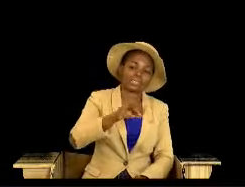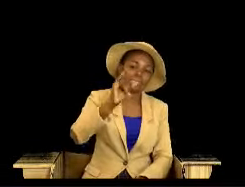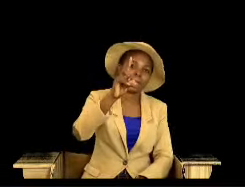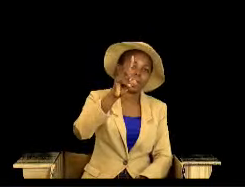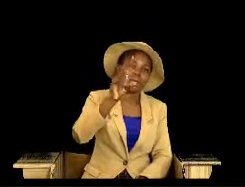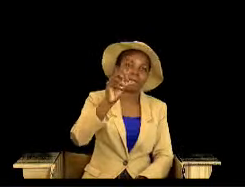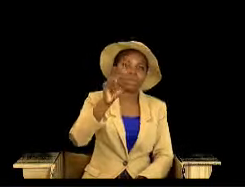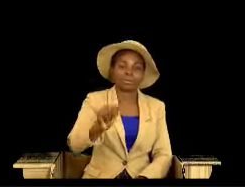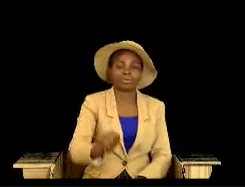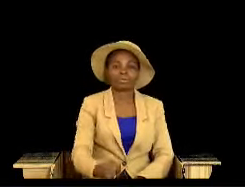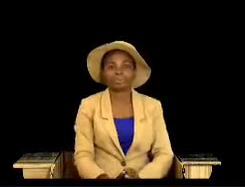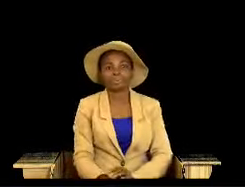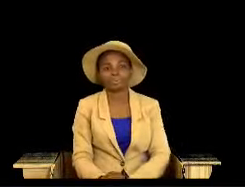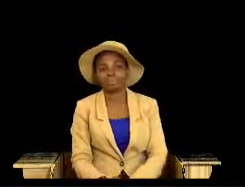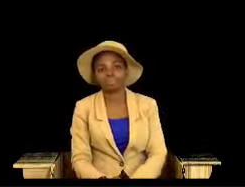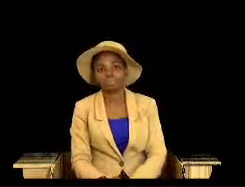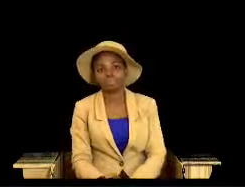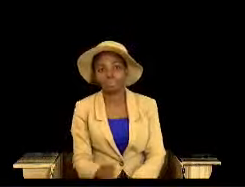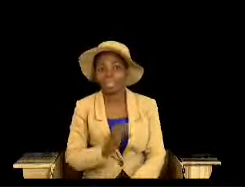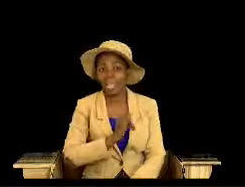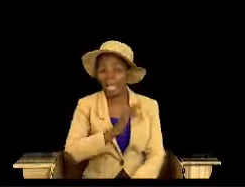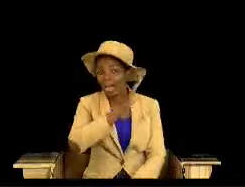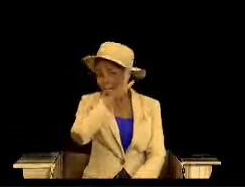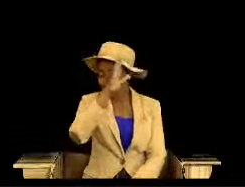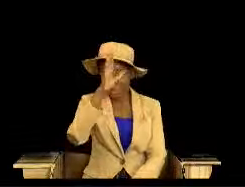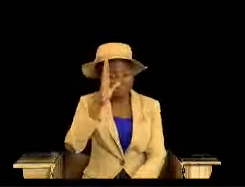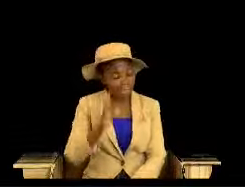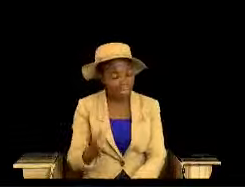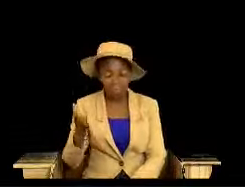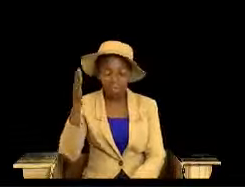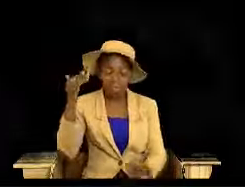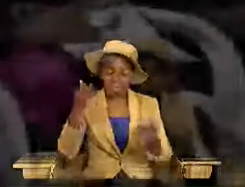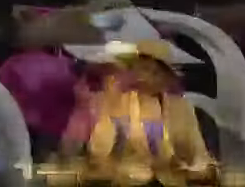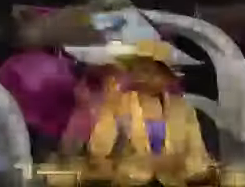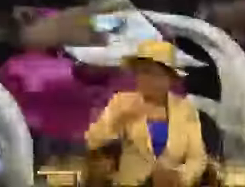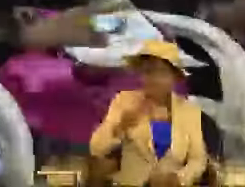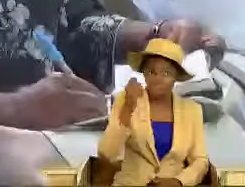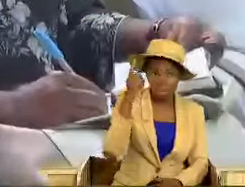zidon I never could understand what this had done to